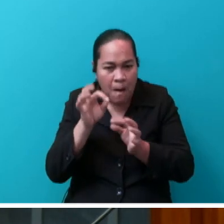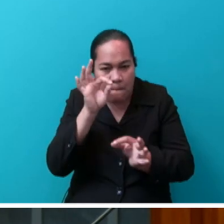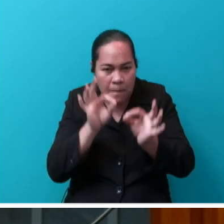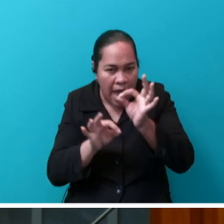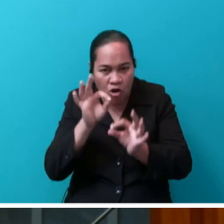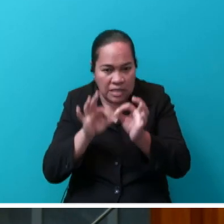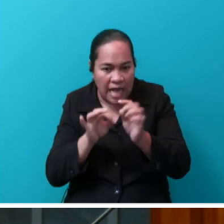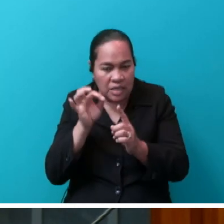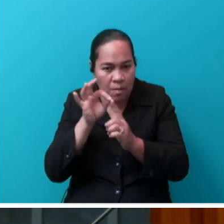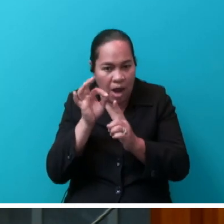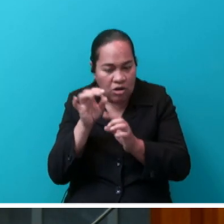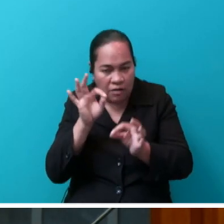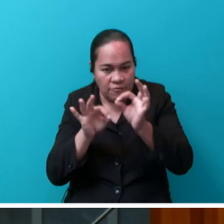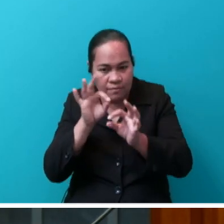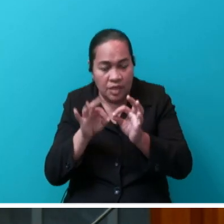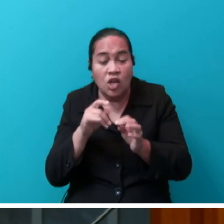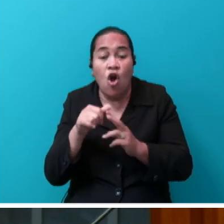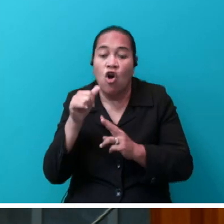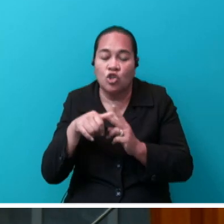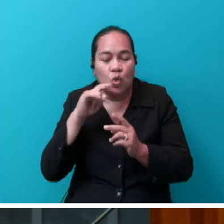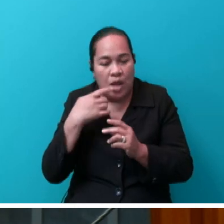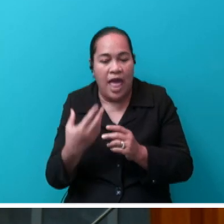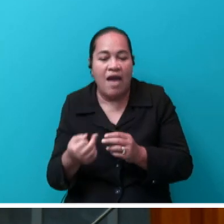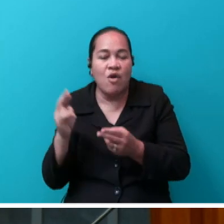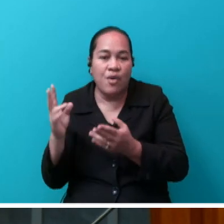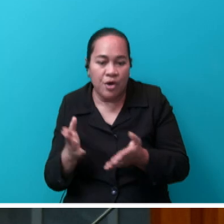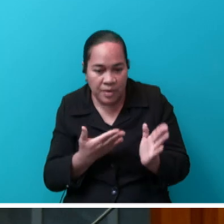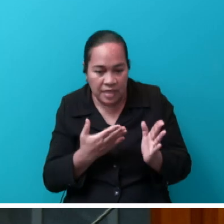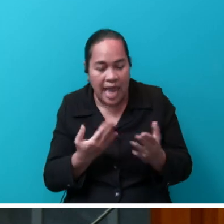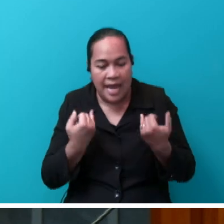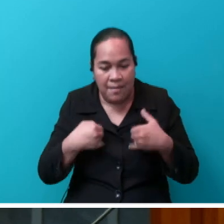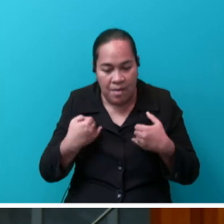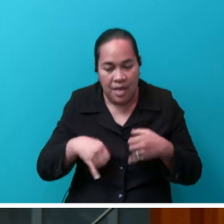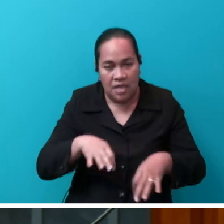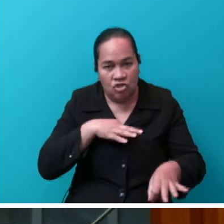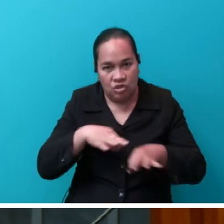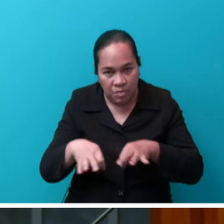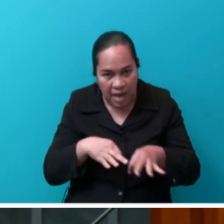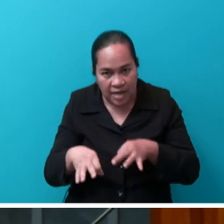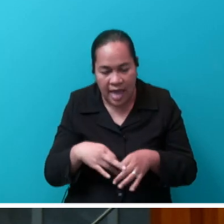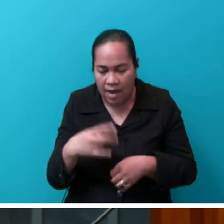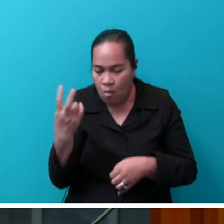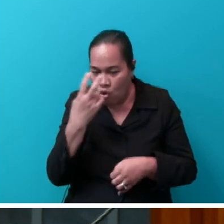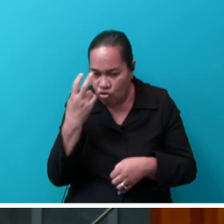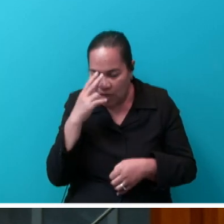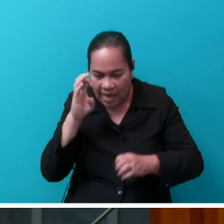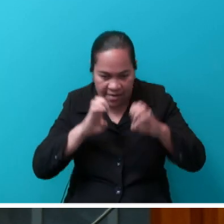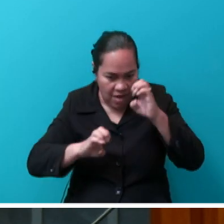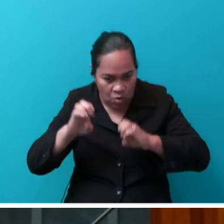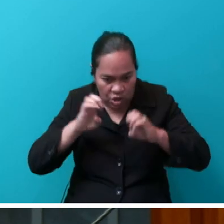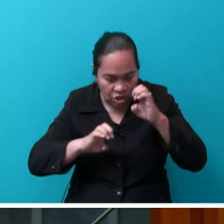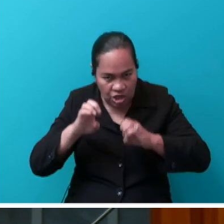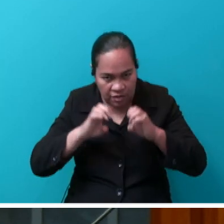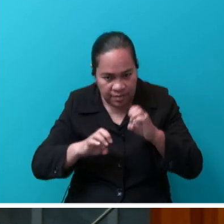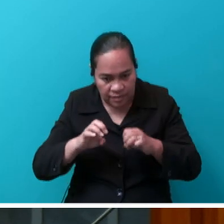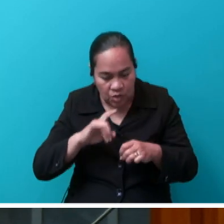would encompass recommendations and implementation plan, and the monitoring and evaluation mechanism